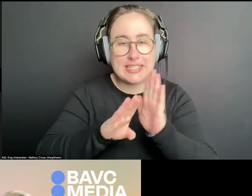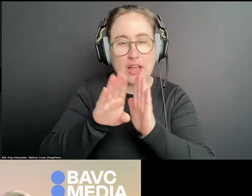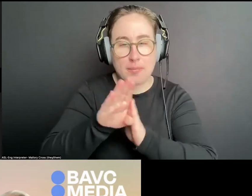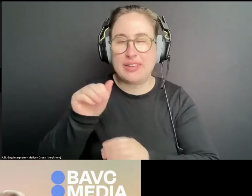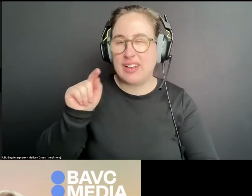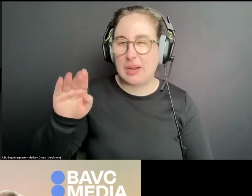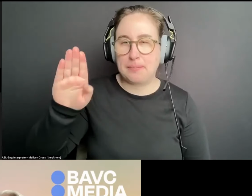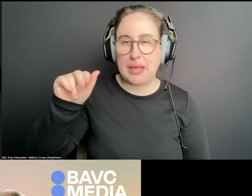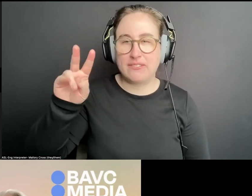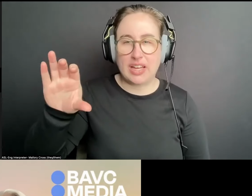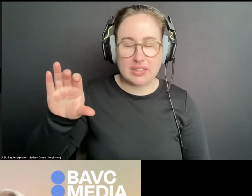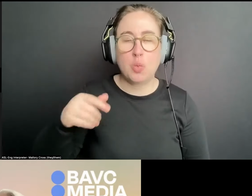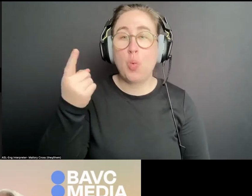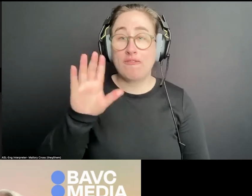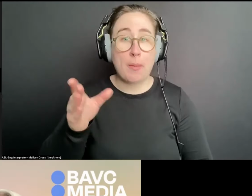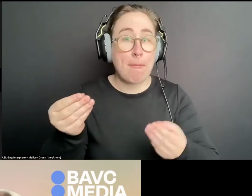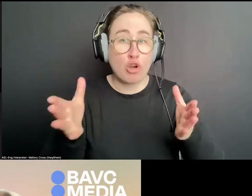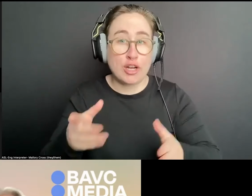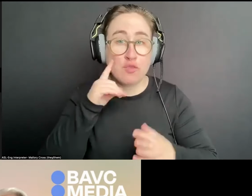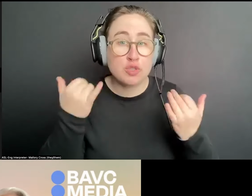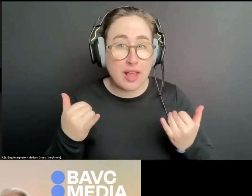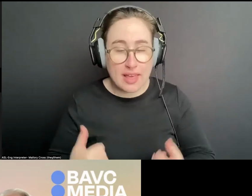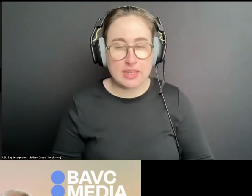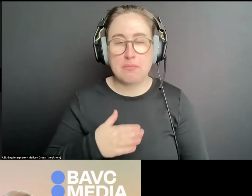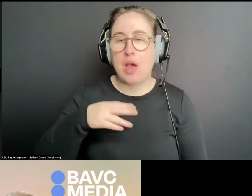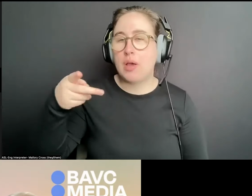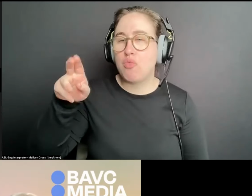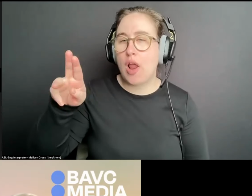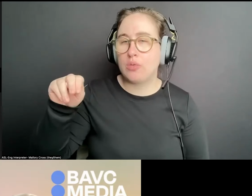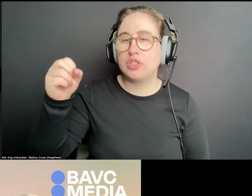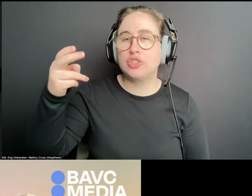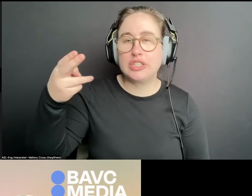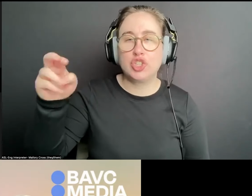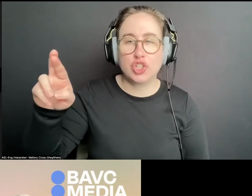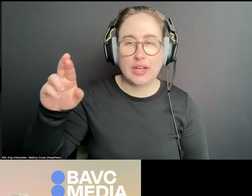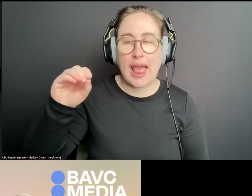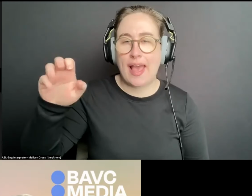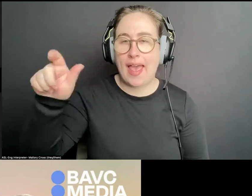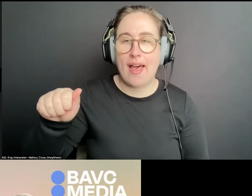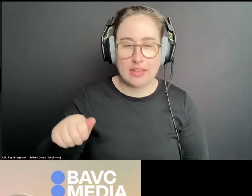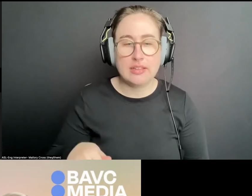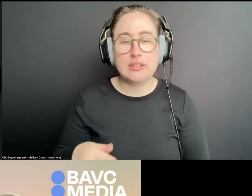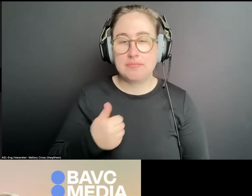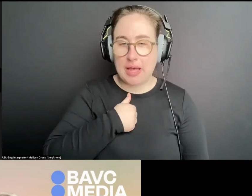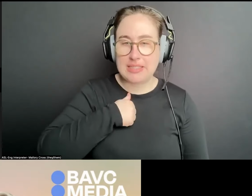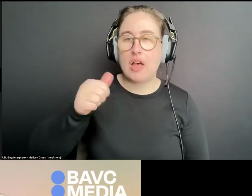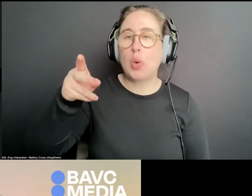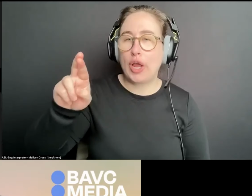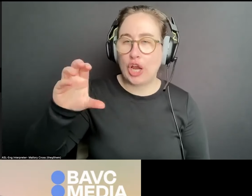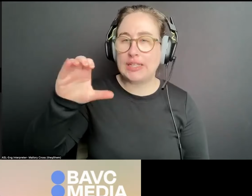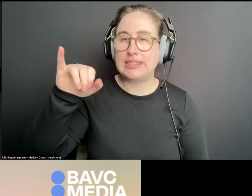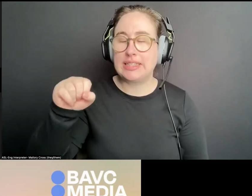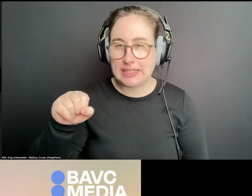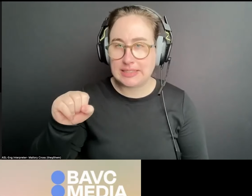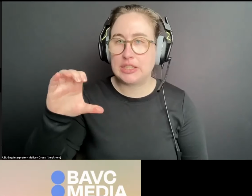Media, and I'm one of your moderators today. My pronouns are she, her, and ella. I'm a queer, cis,